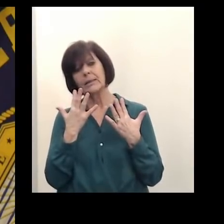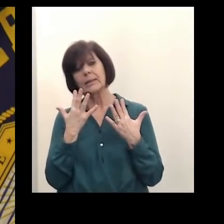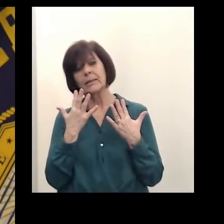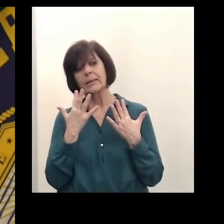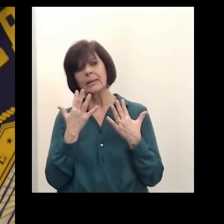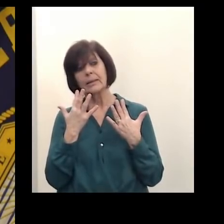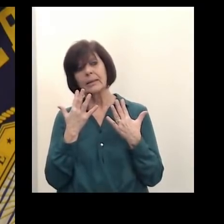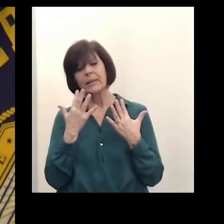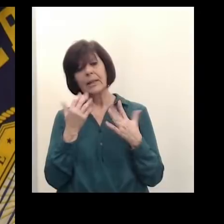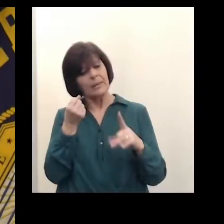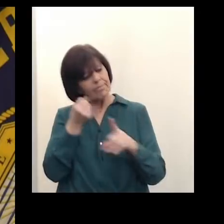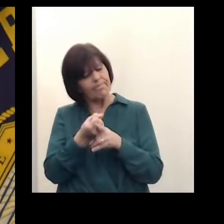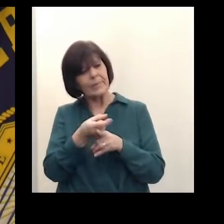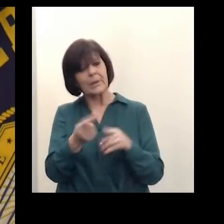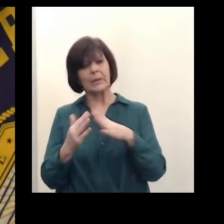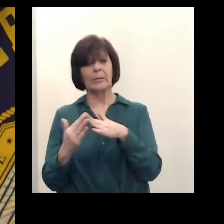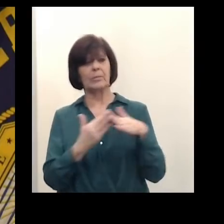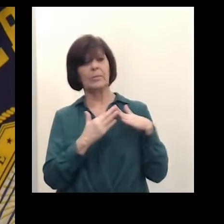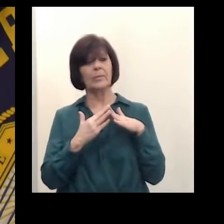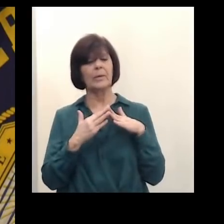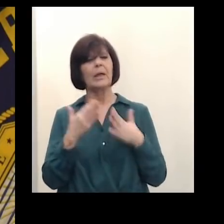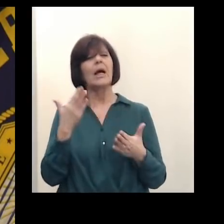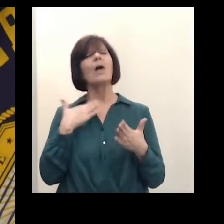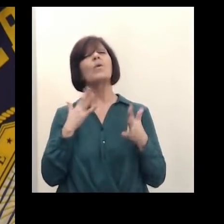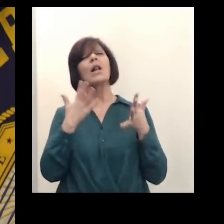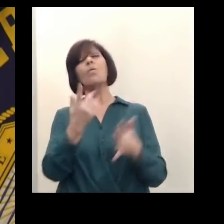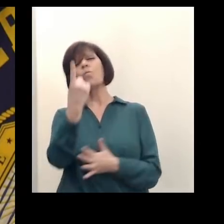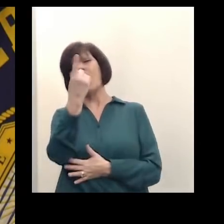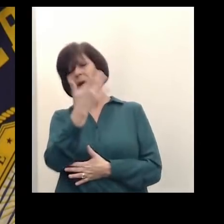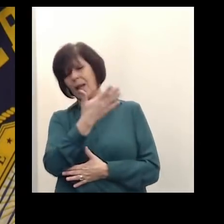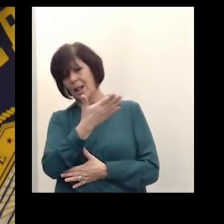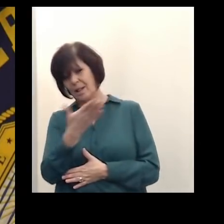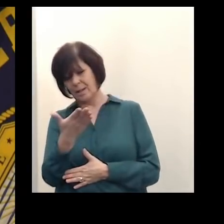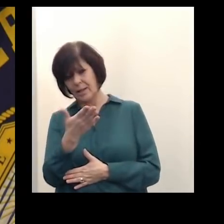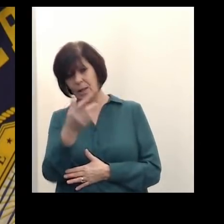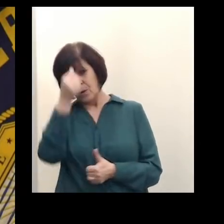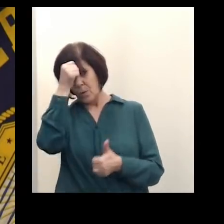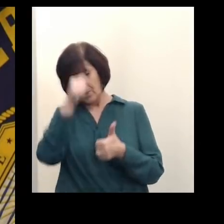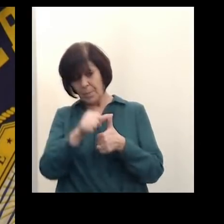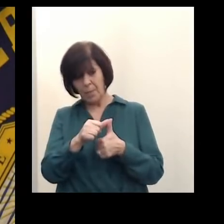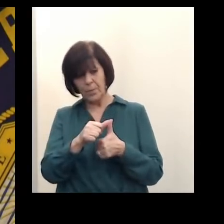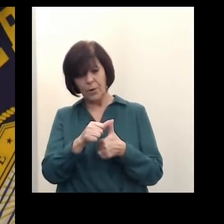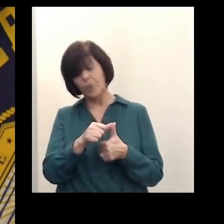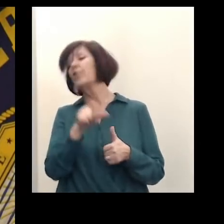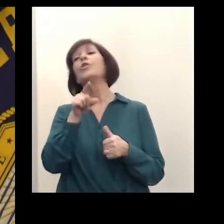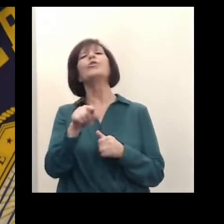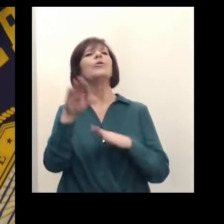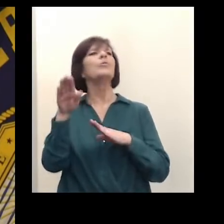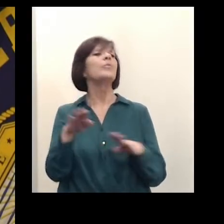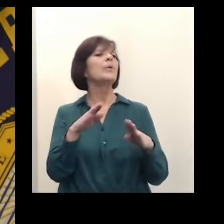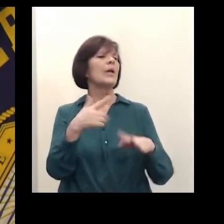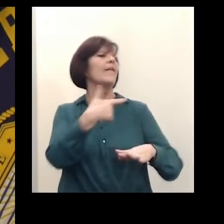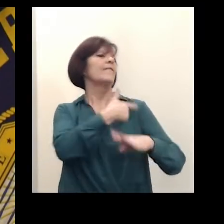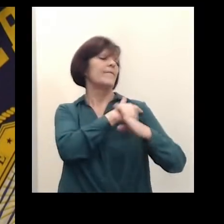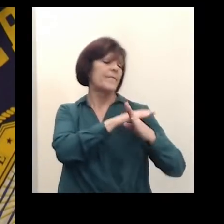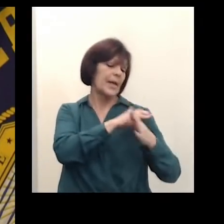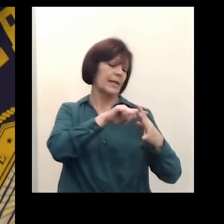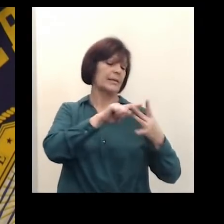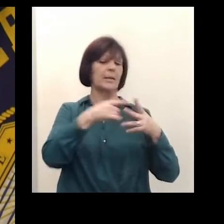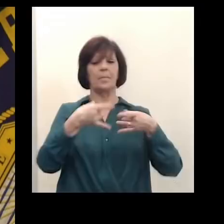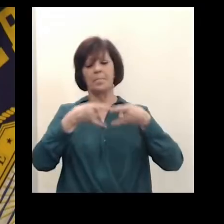community. And maybe leave you with one last thing. Remember, doing all these sorts of behaviors in terms of getting vaccinated, wearing